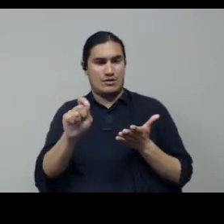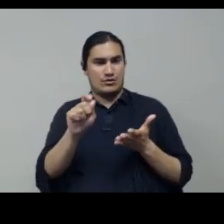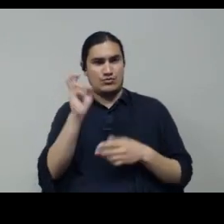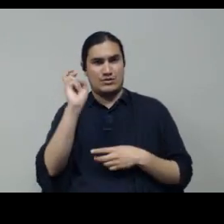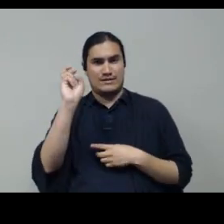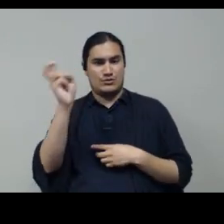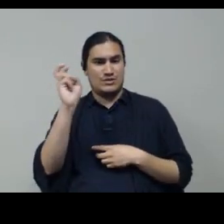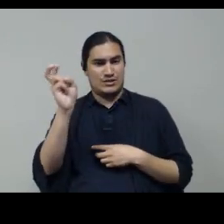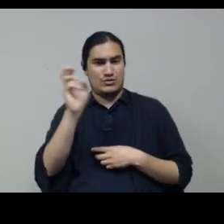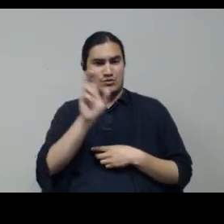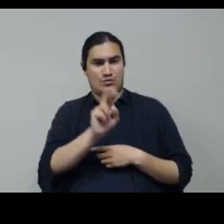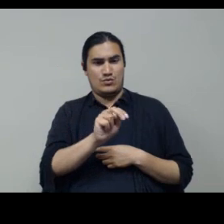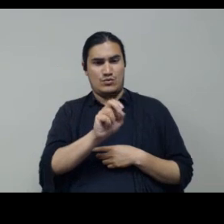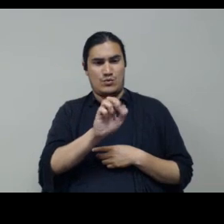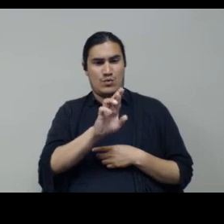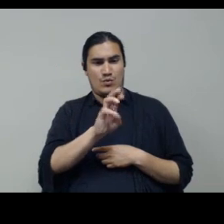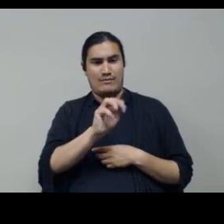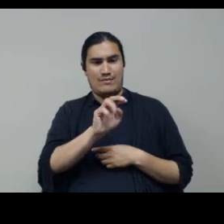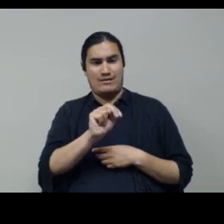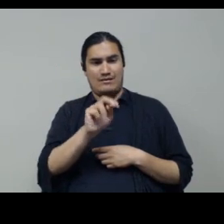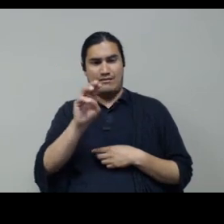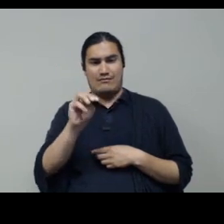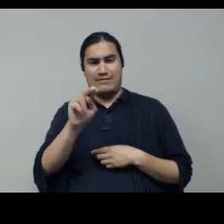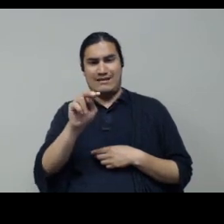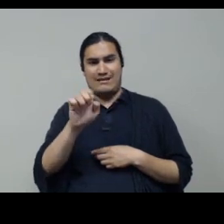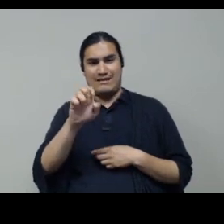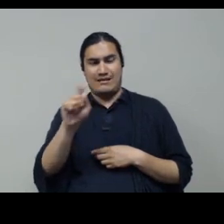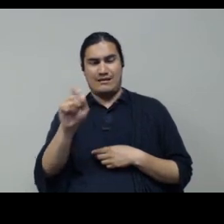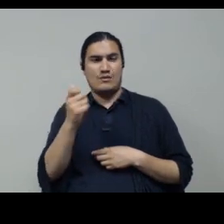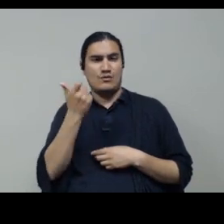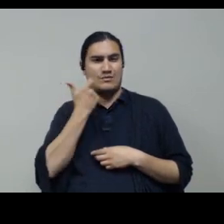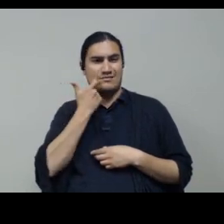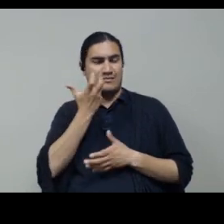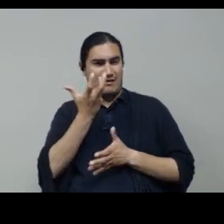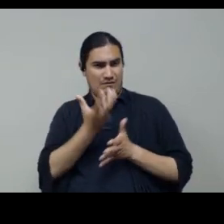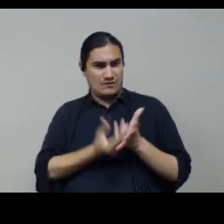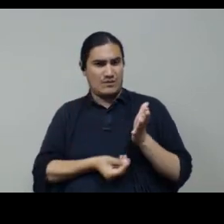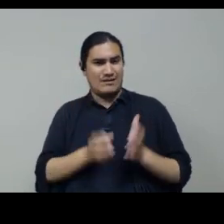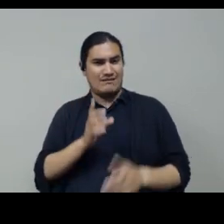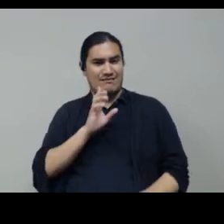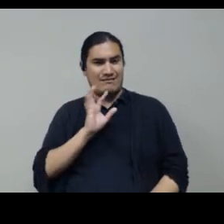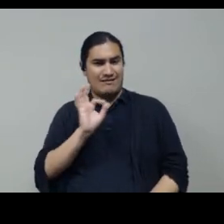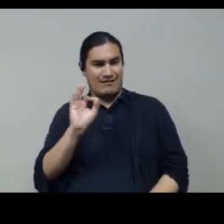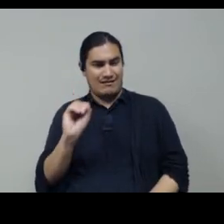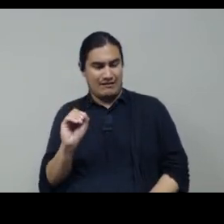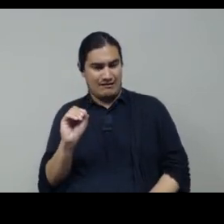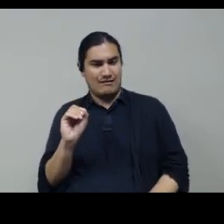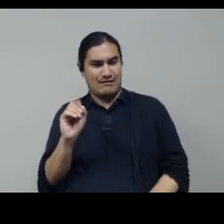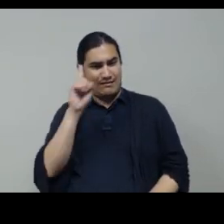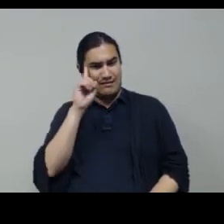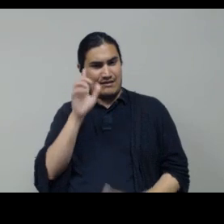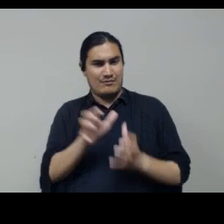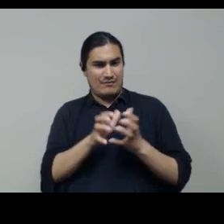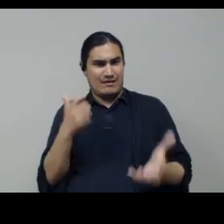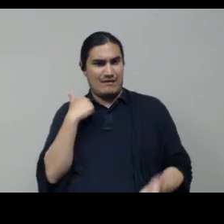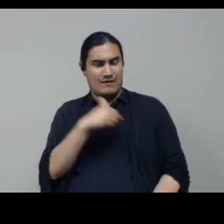Mineta, who passed away recently at 90 years old. I think many of us know